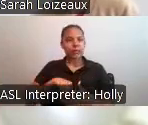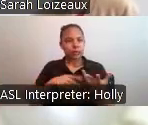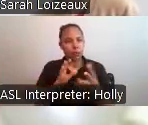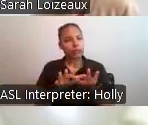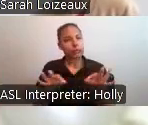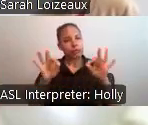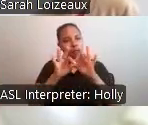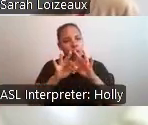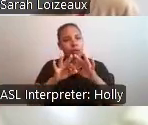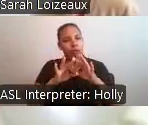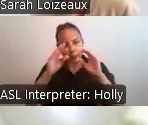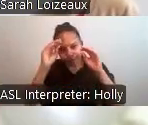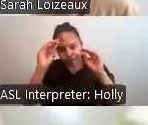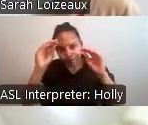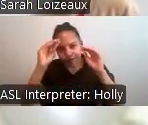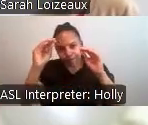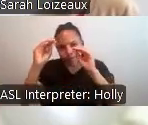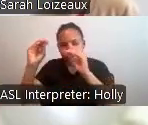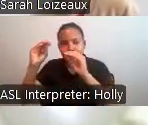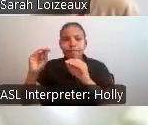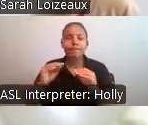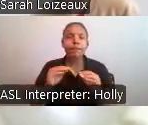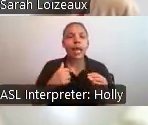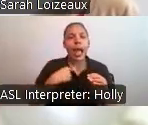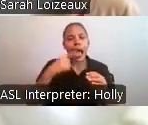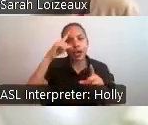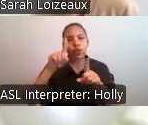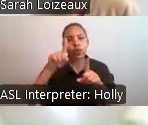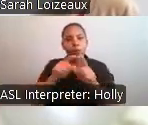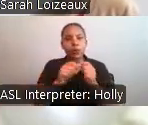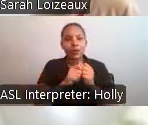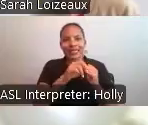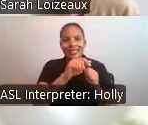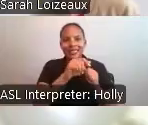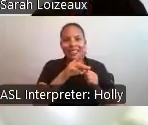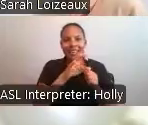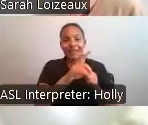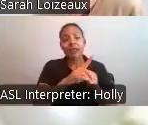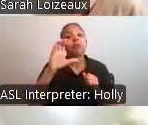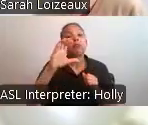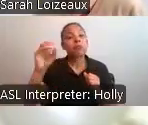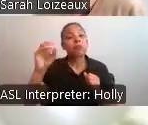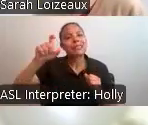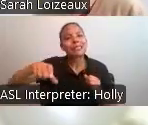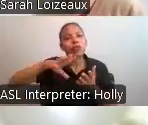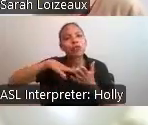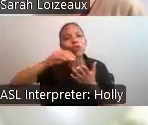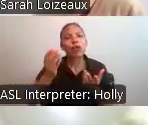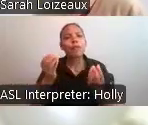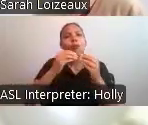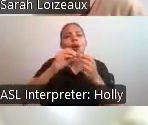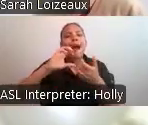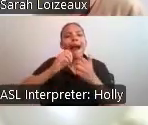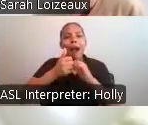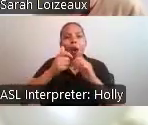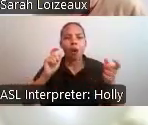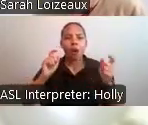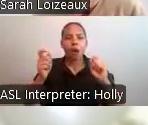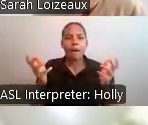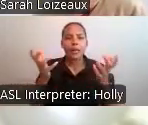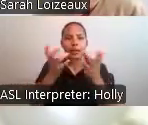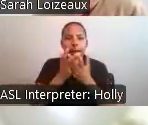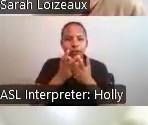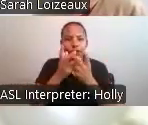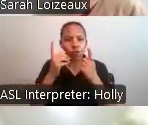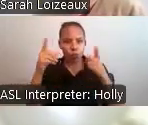with, employers do need to learn more about how accommodations work and how a lot of them are not costly. Again, going back to the